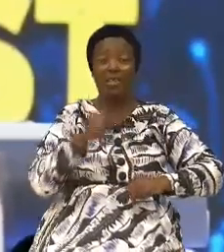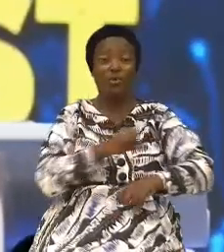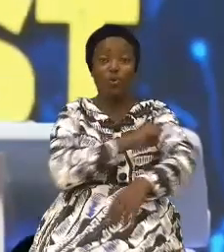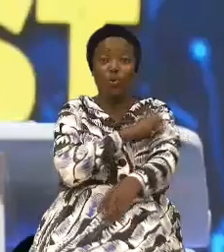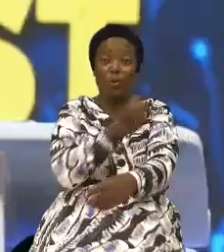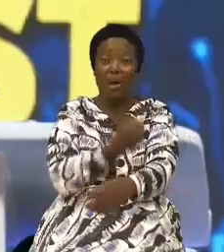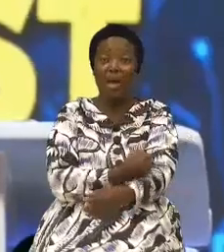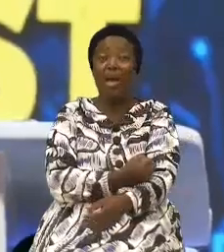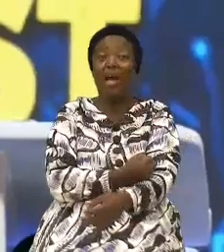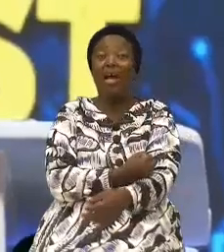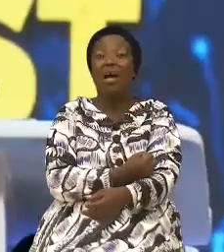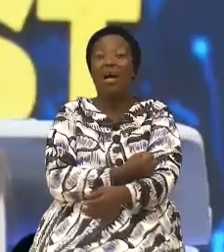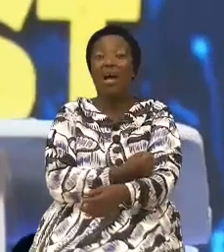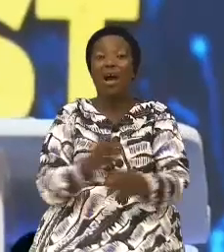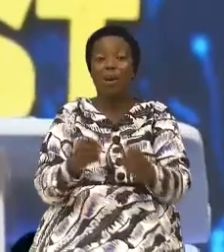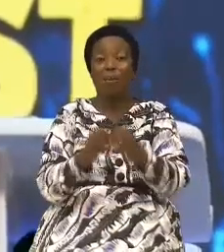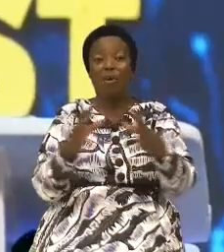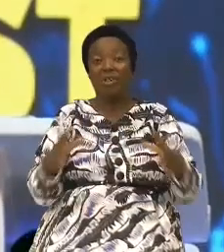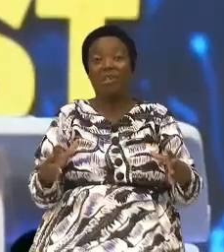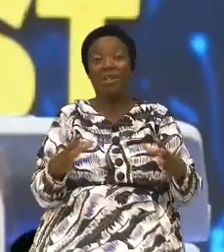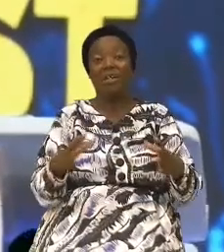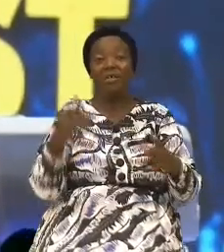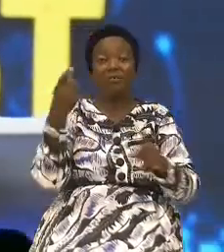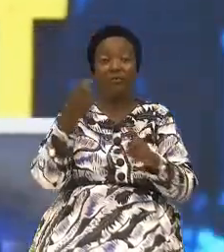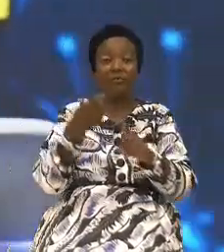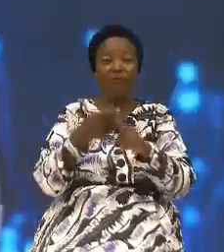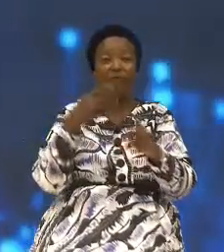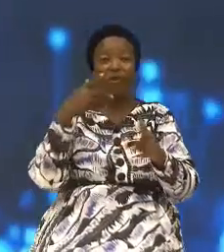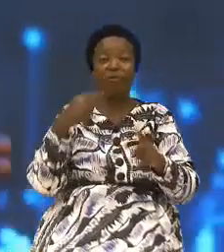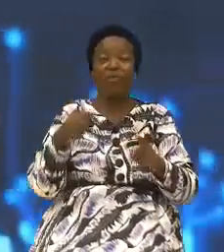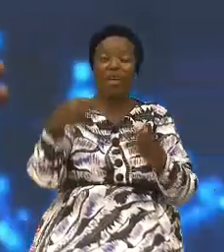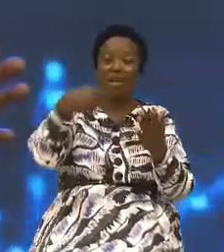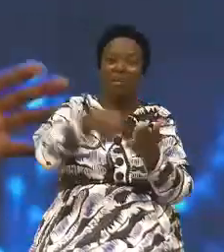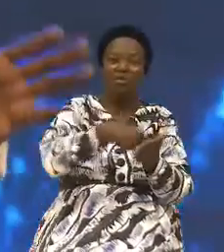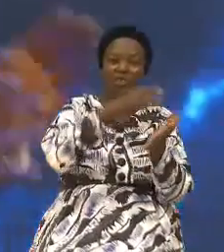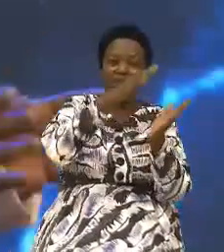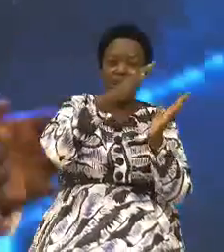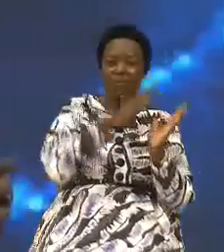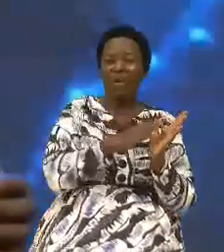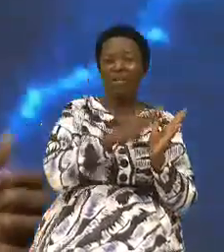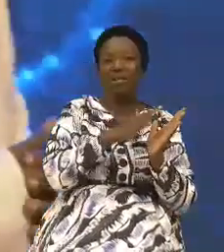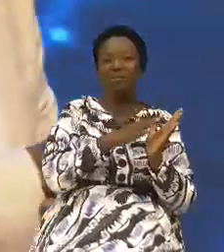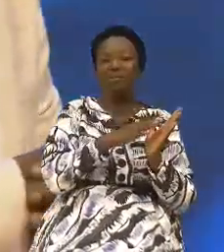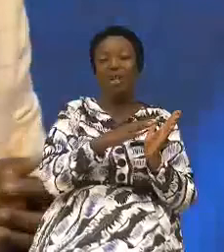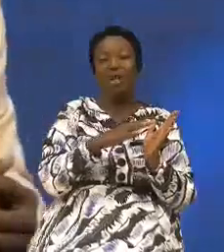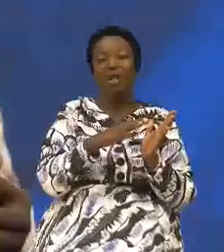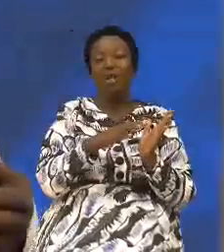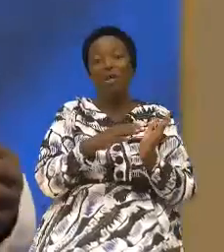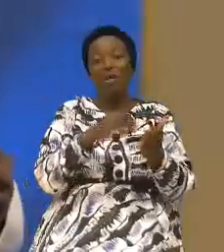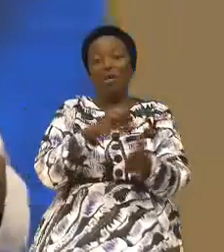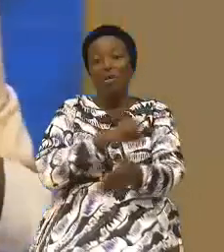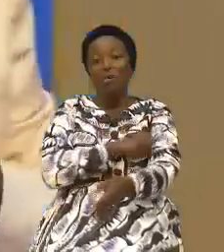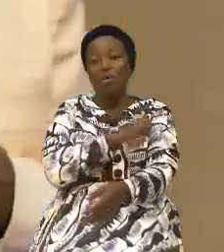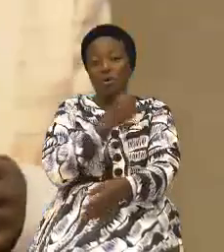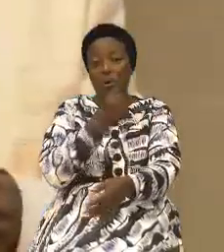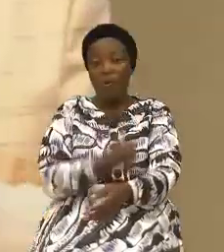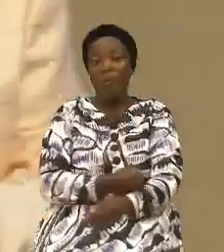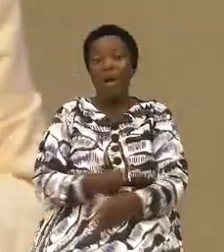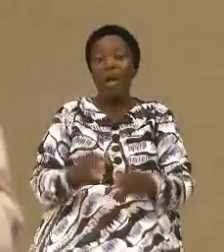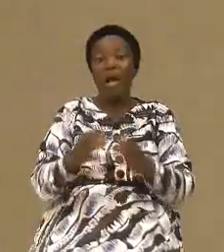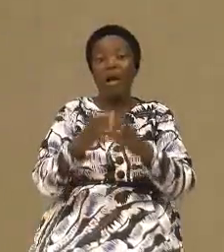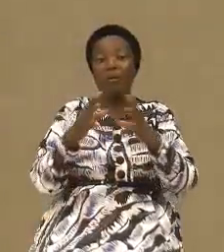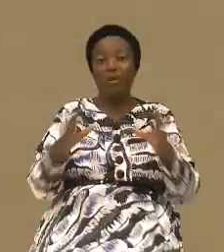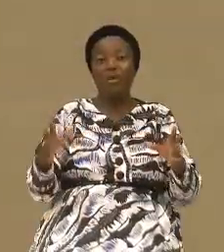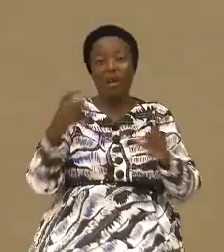abundance from the shepherd. Super abundance from the shepherd.